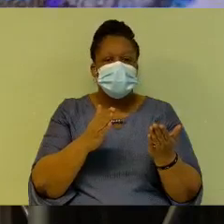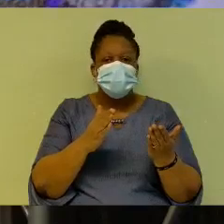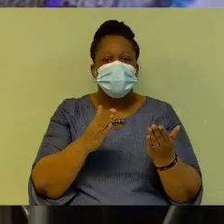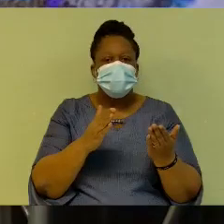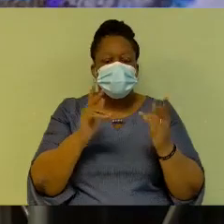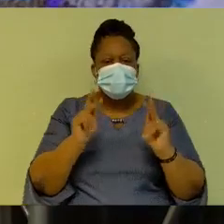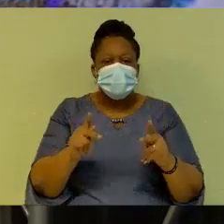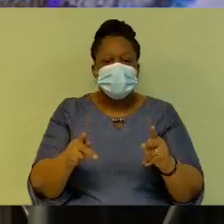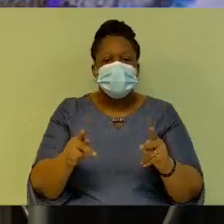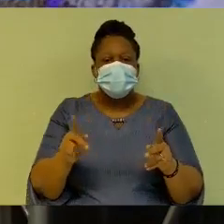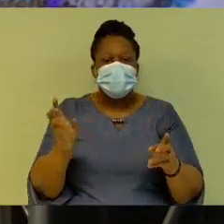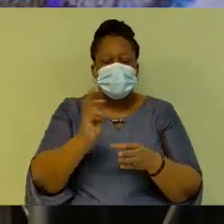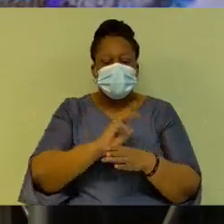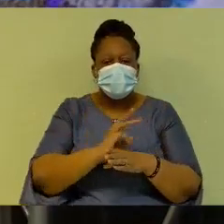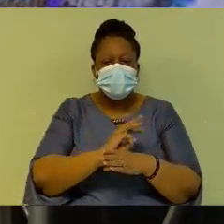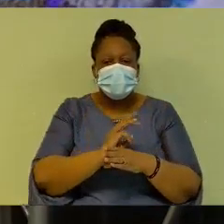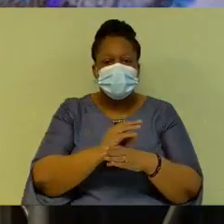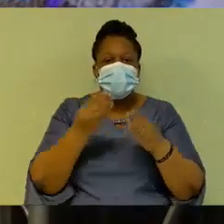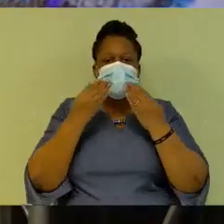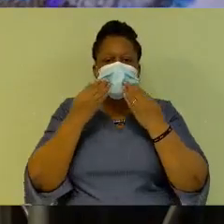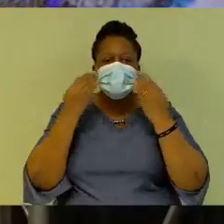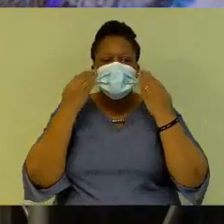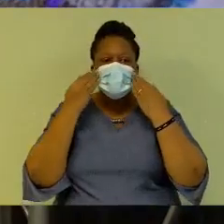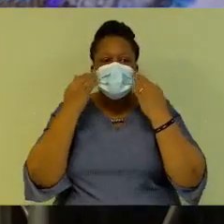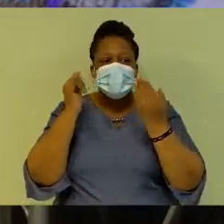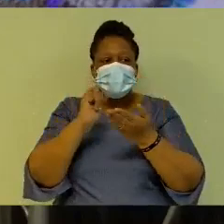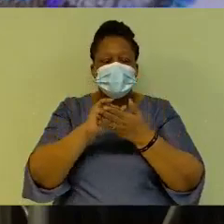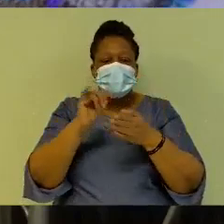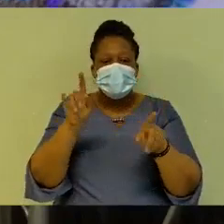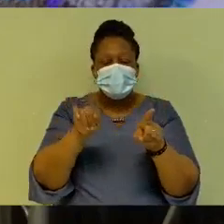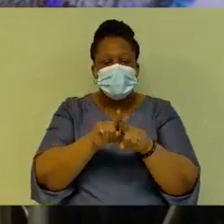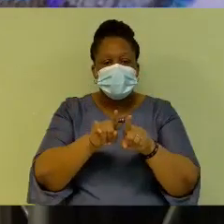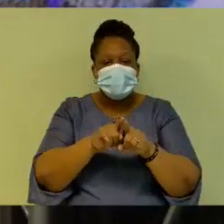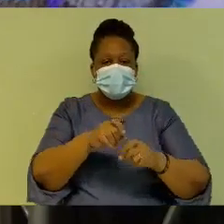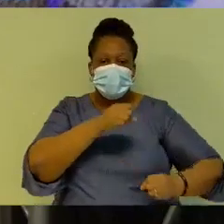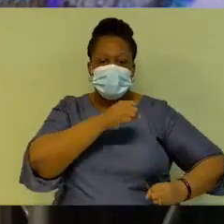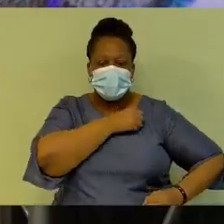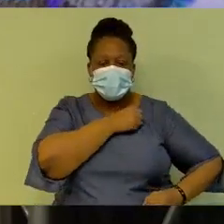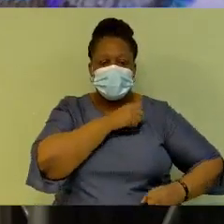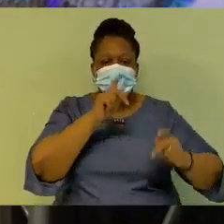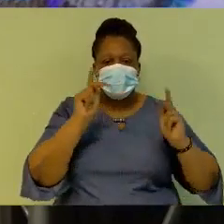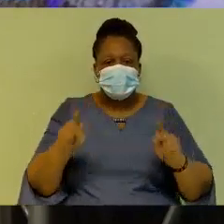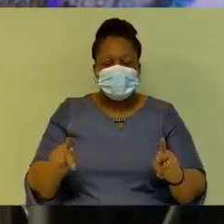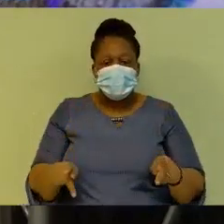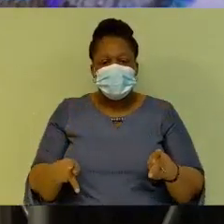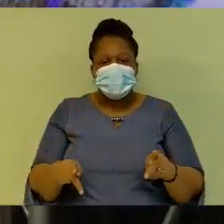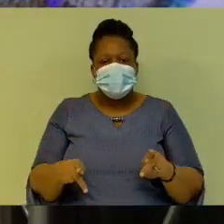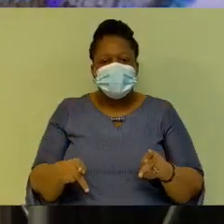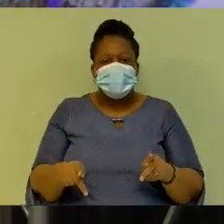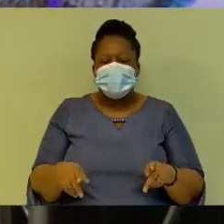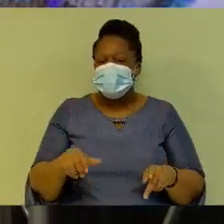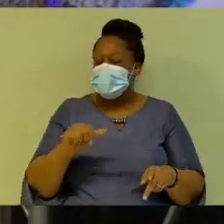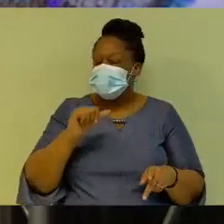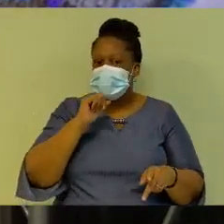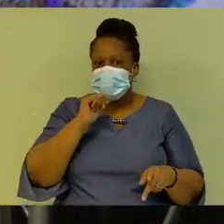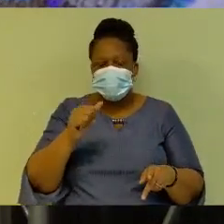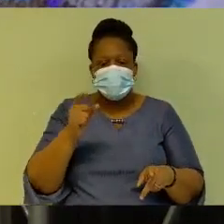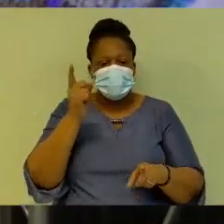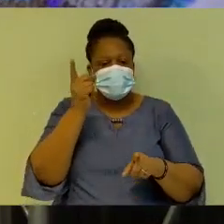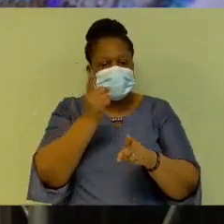mask. Members of the general public are reminded that it is an offense in law, contrary to